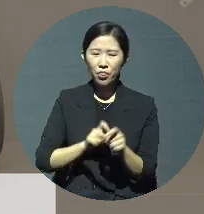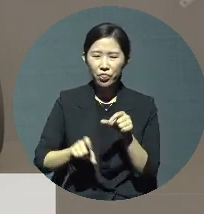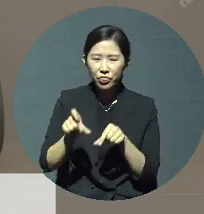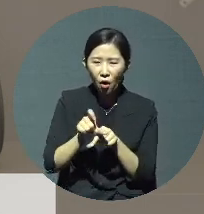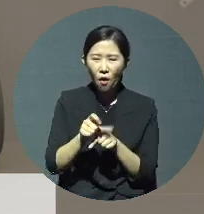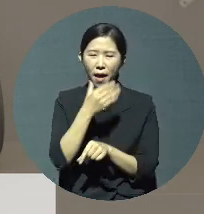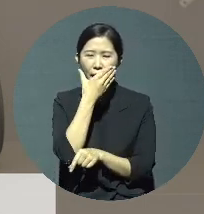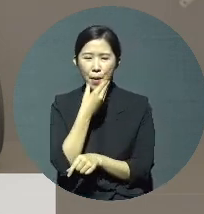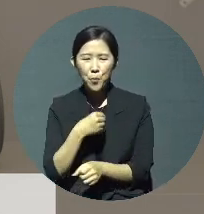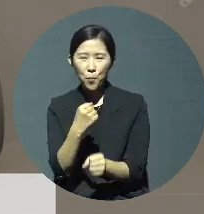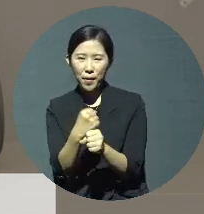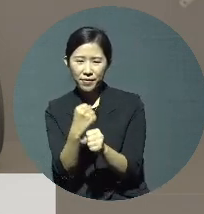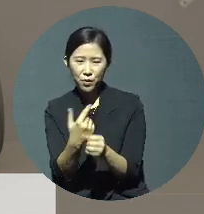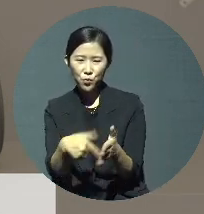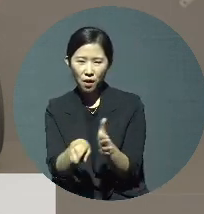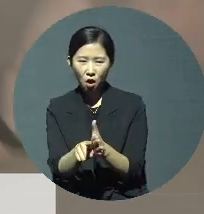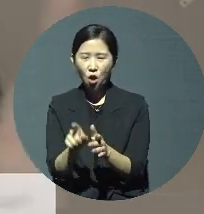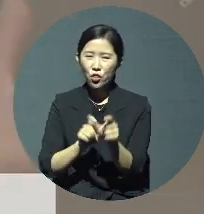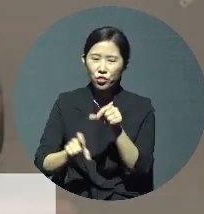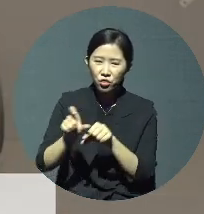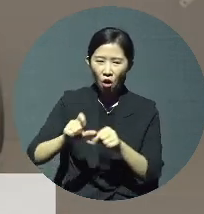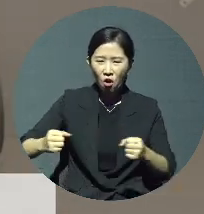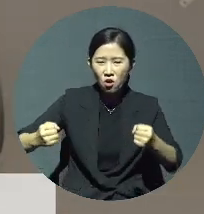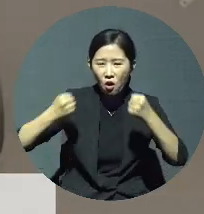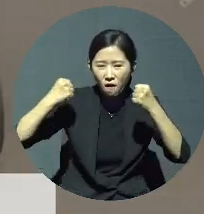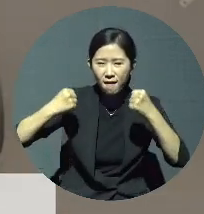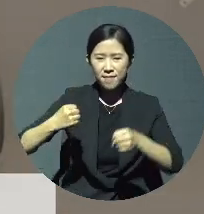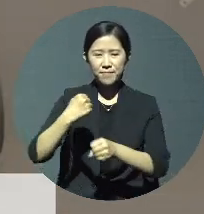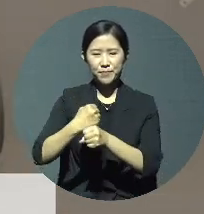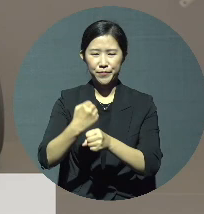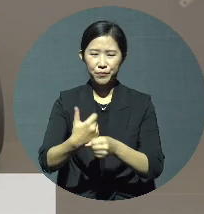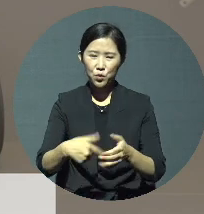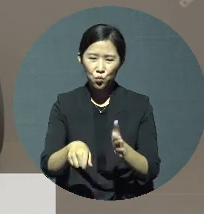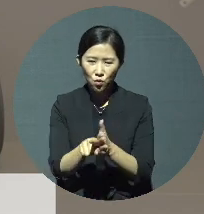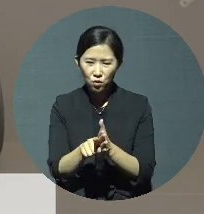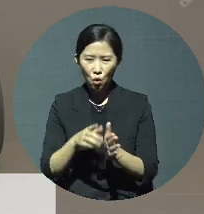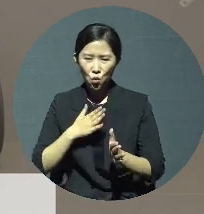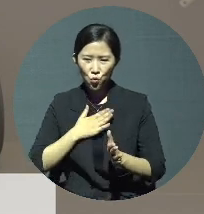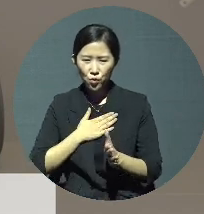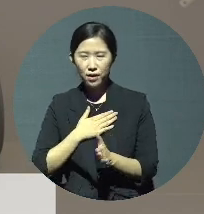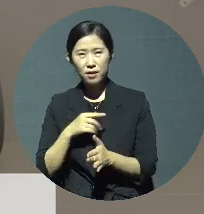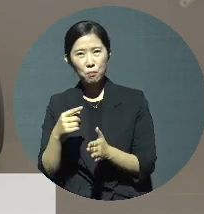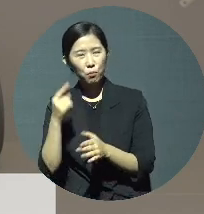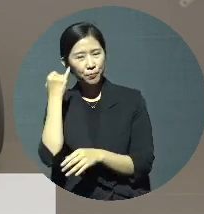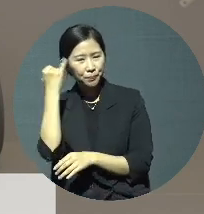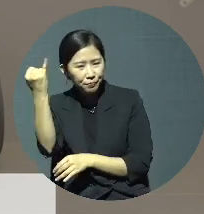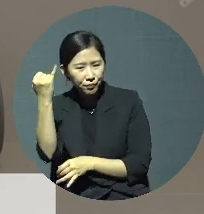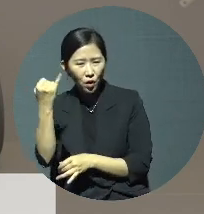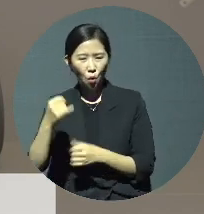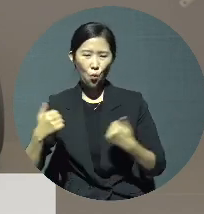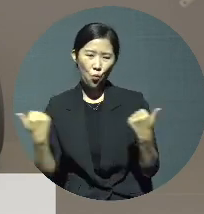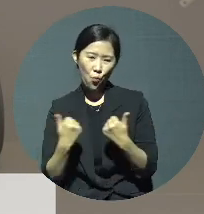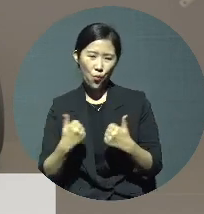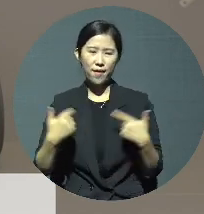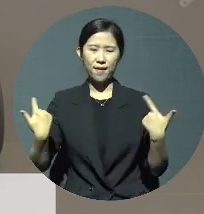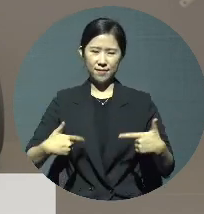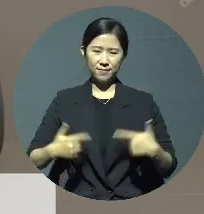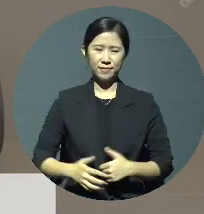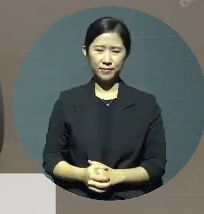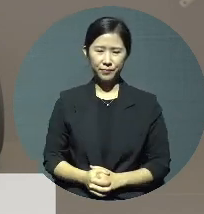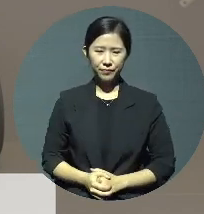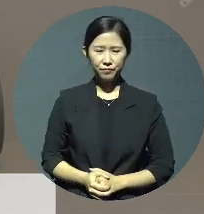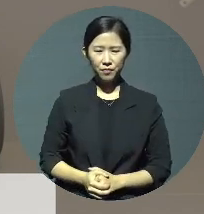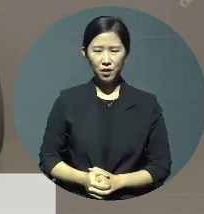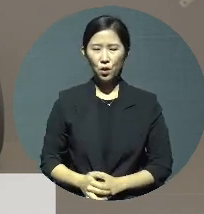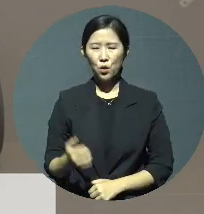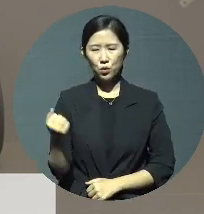person healthier? And do they make the world a happier and healthier place around them? But it is a big part of what makes